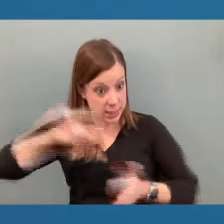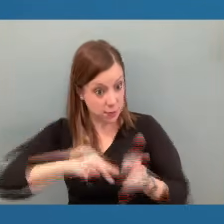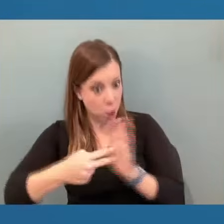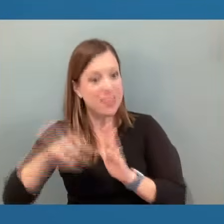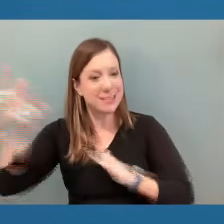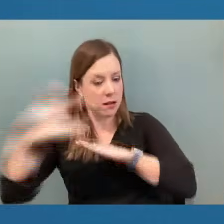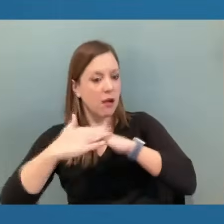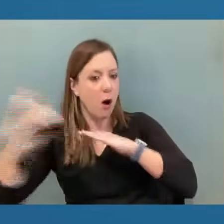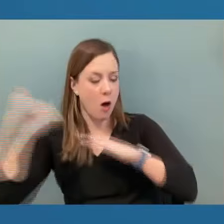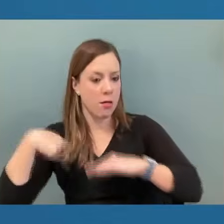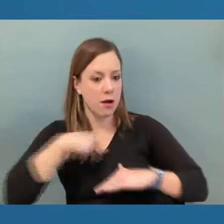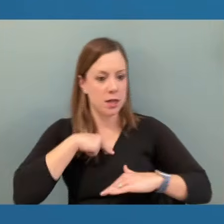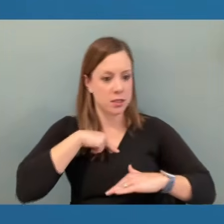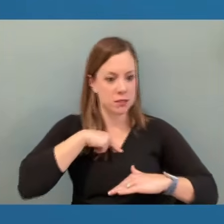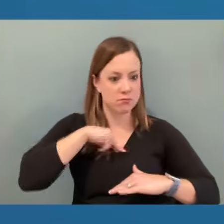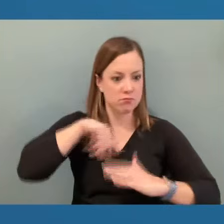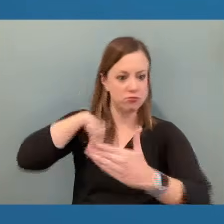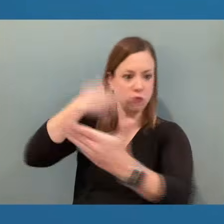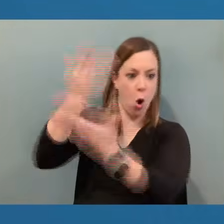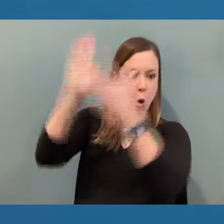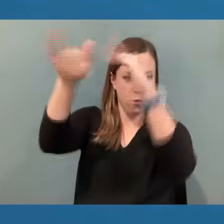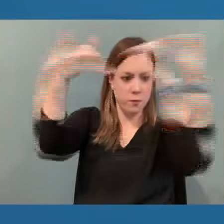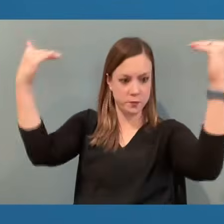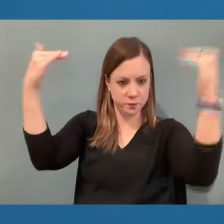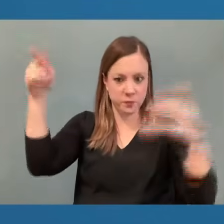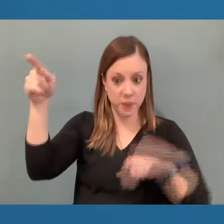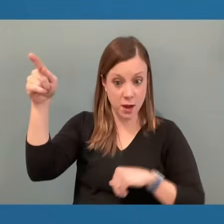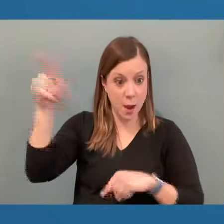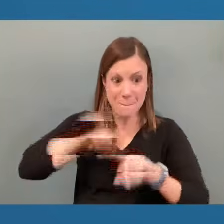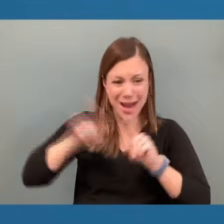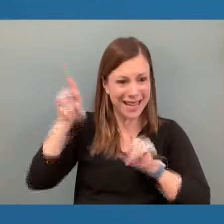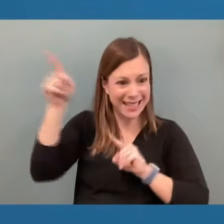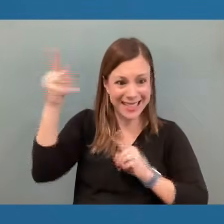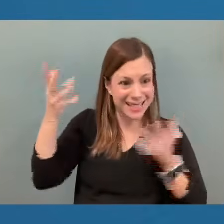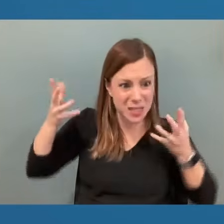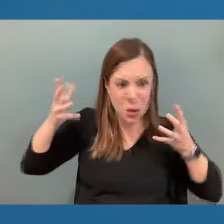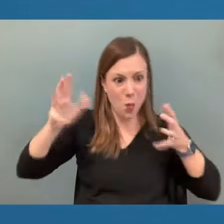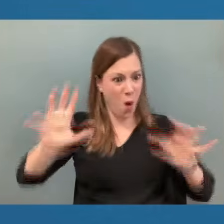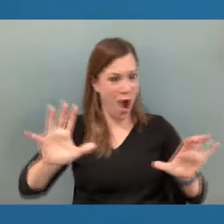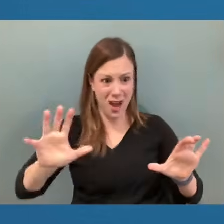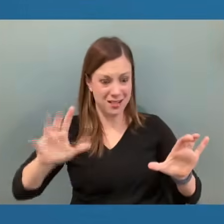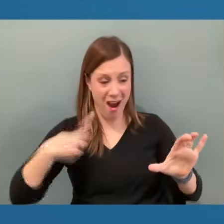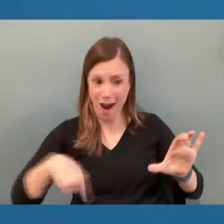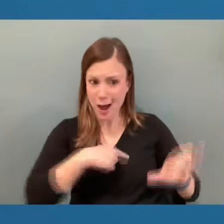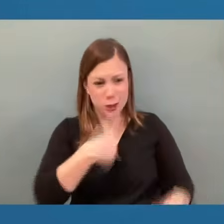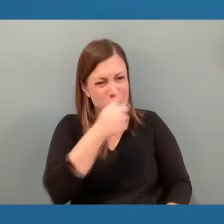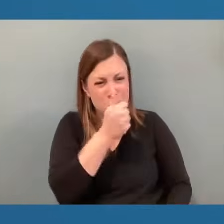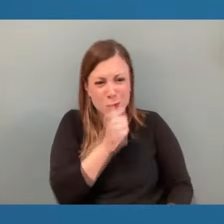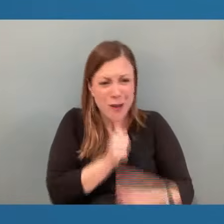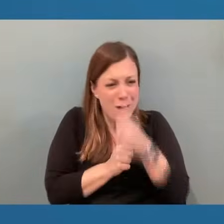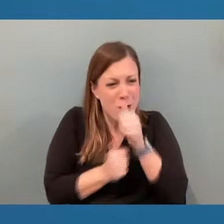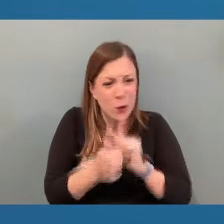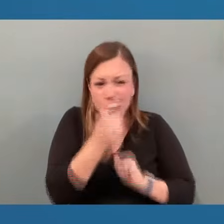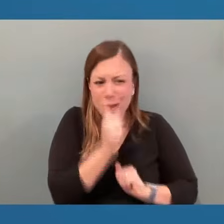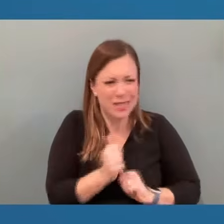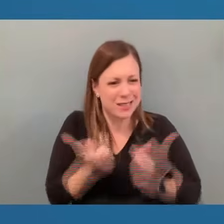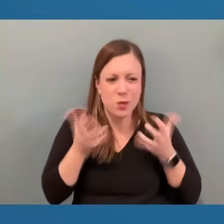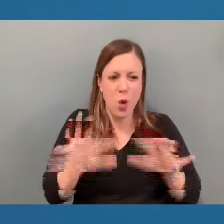God does not want God's children to suffer. I believe that with all of my